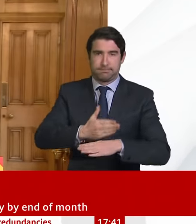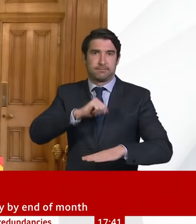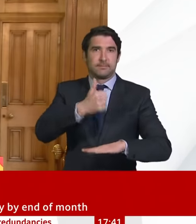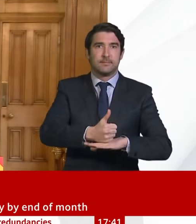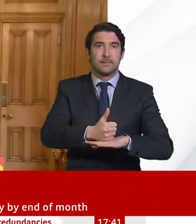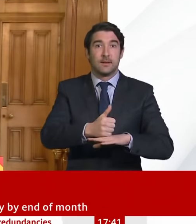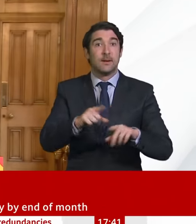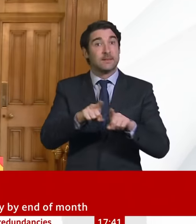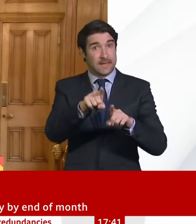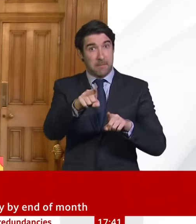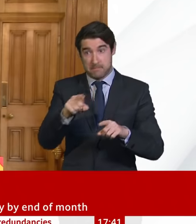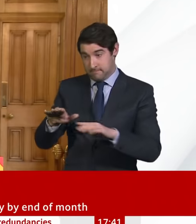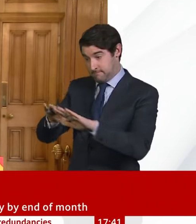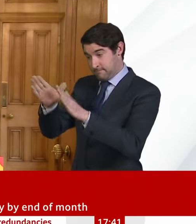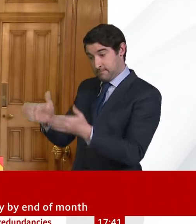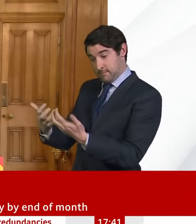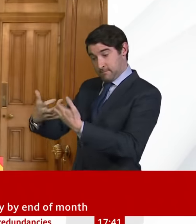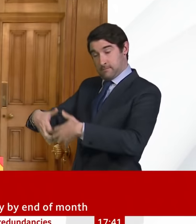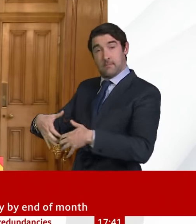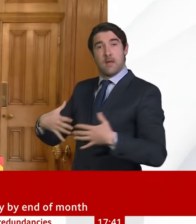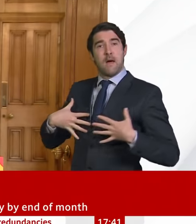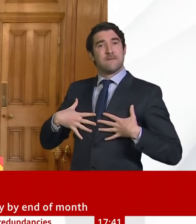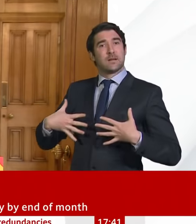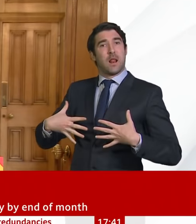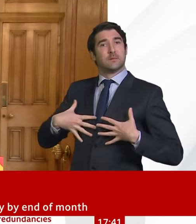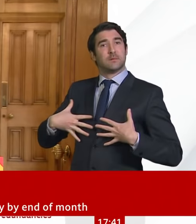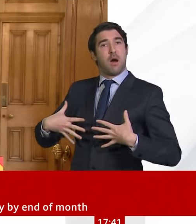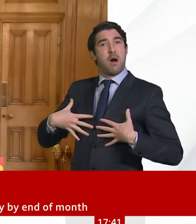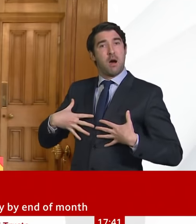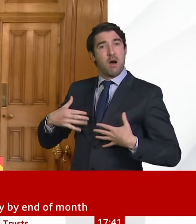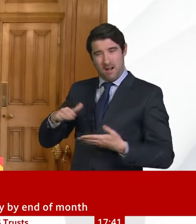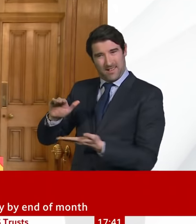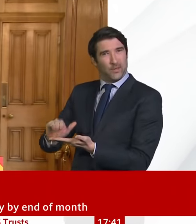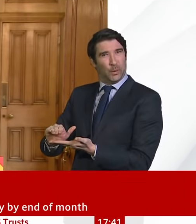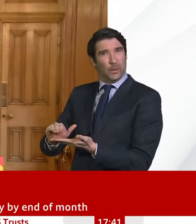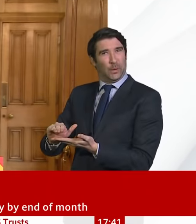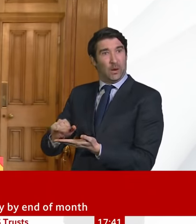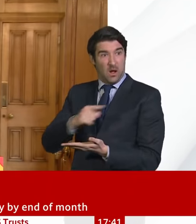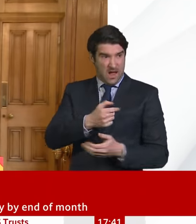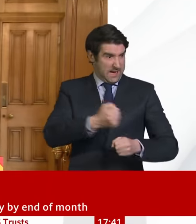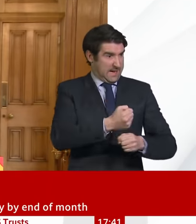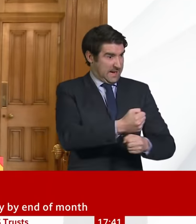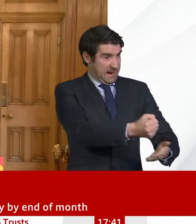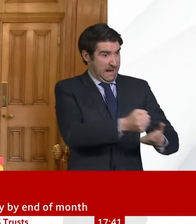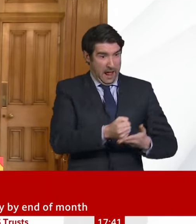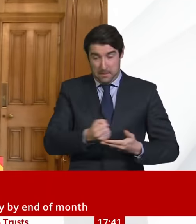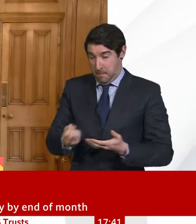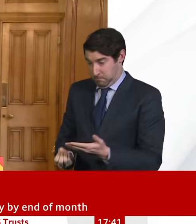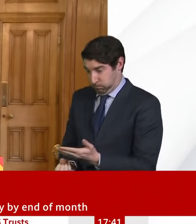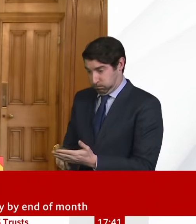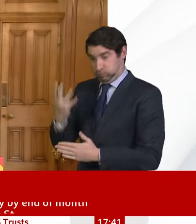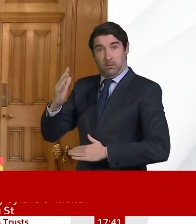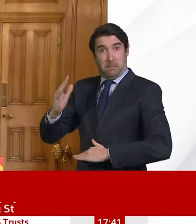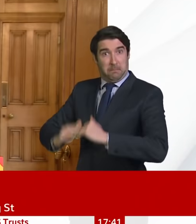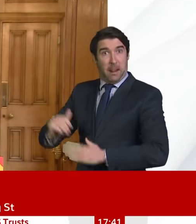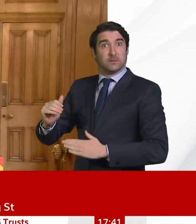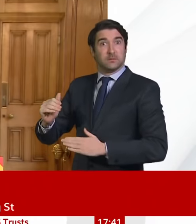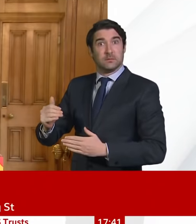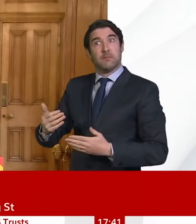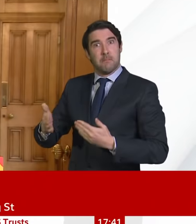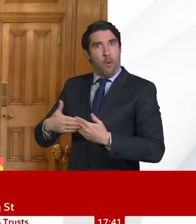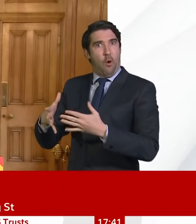testing. Our pharmaceutical giants like AstraZeneca and GSK which have no great history in diagnostics, are